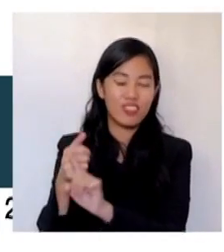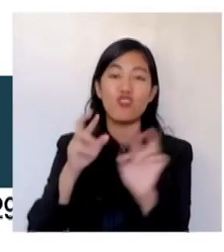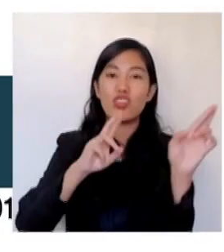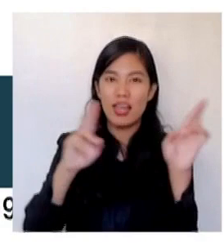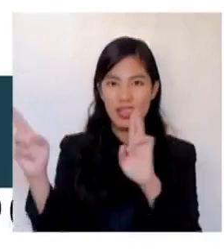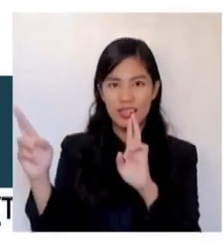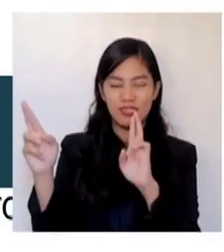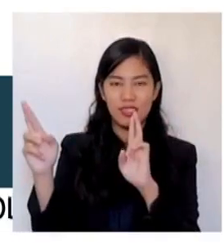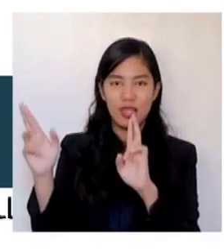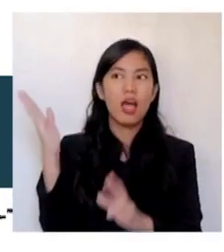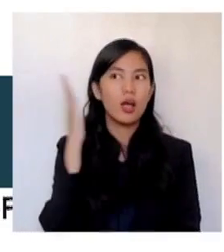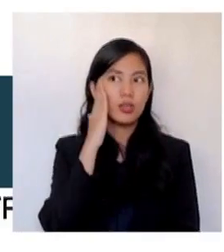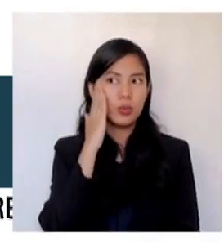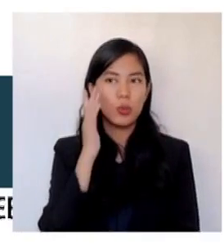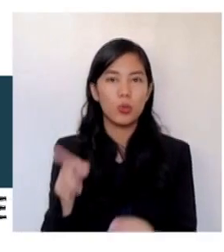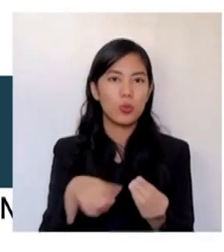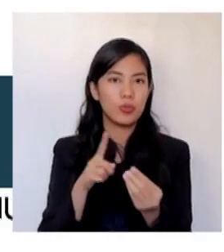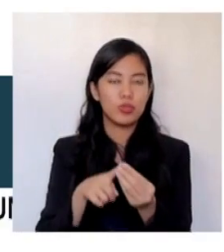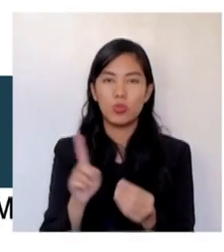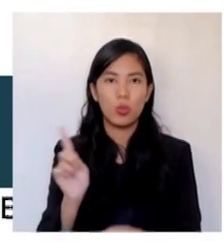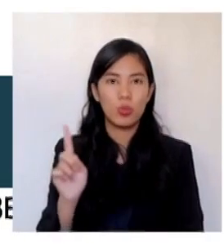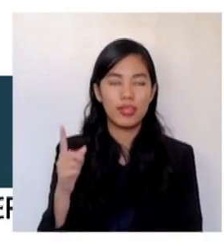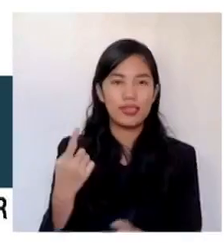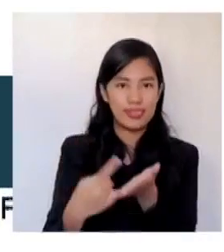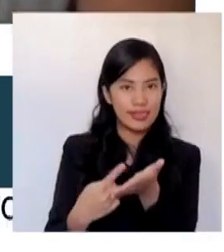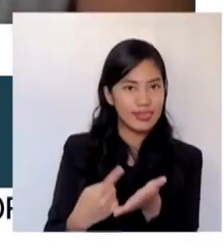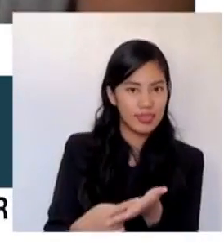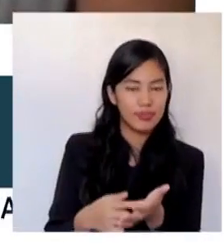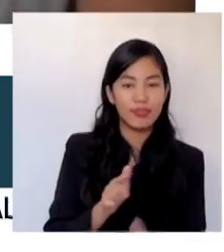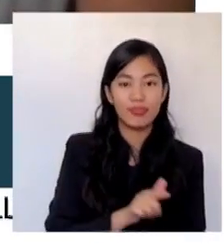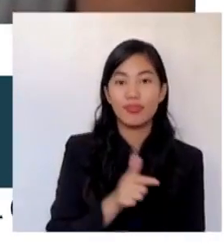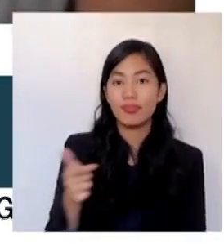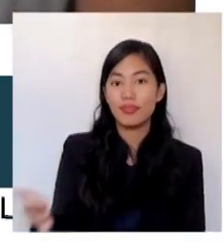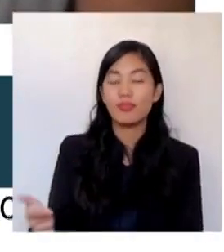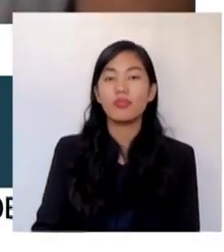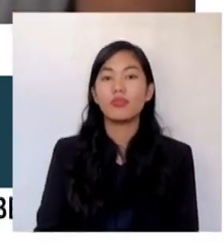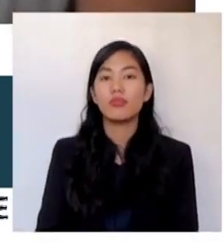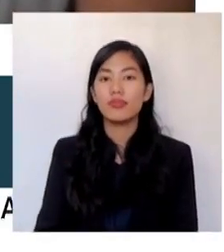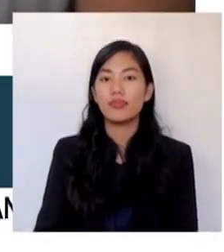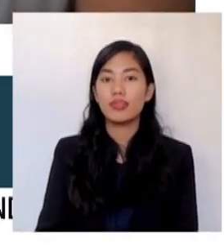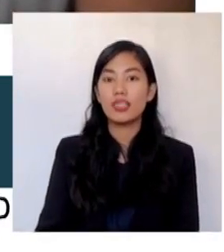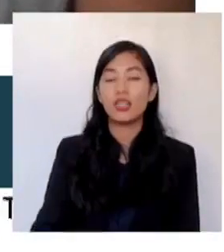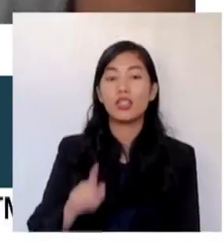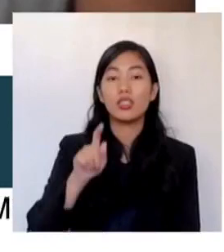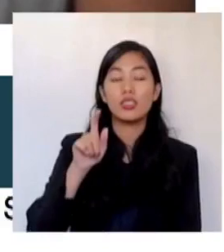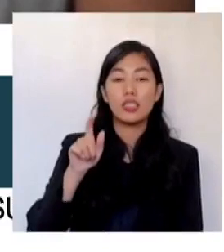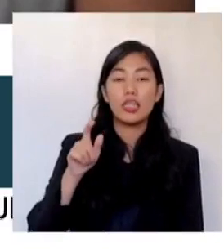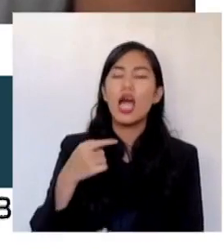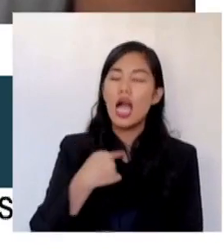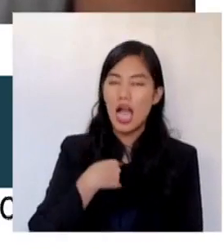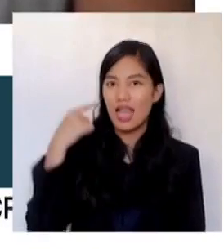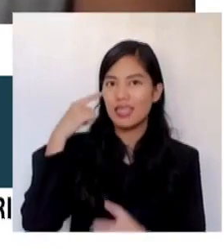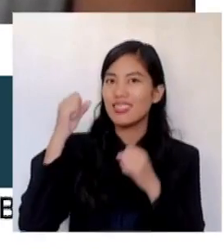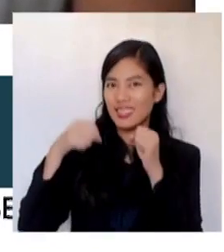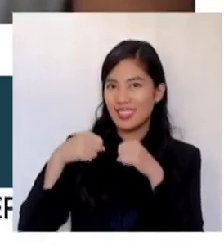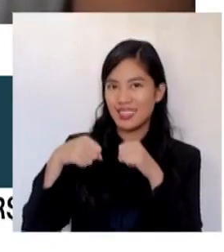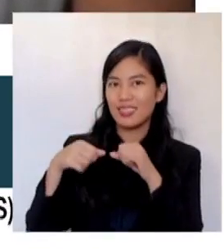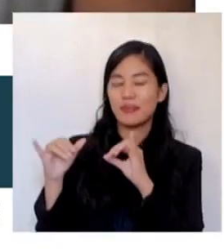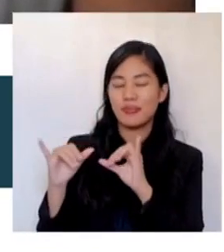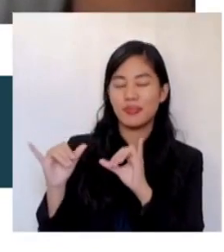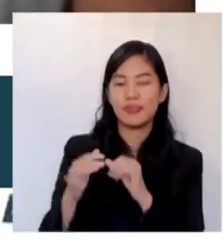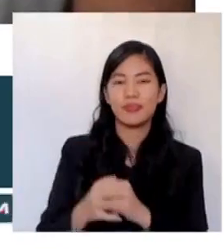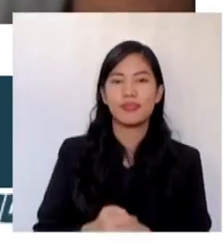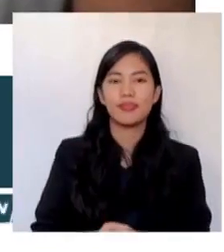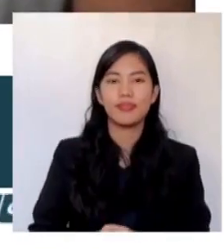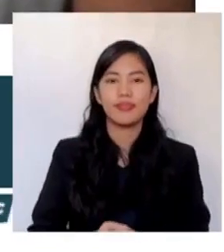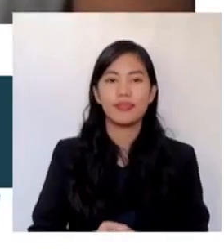he's talking about. Dean Tony. I would have to agree. with that, and